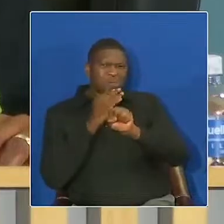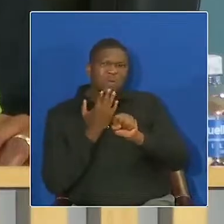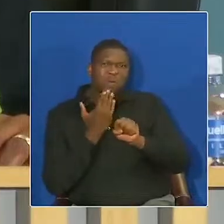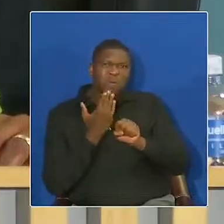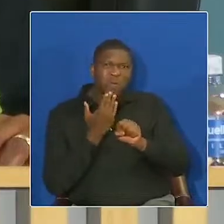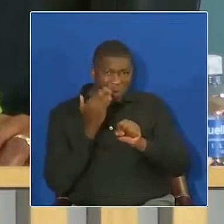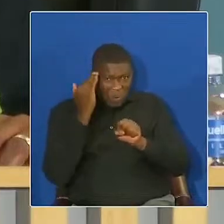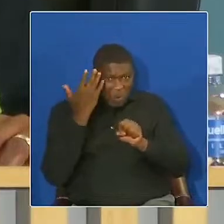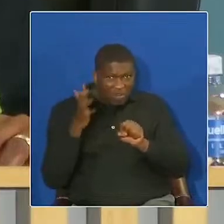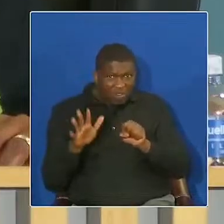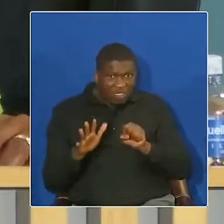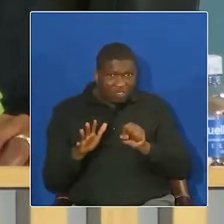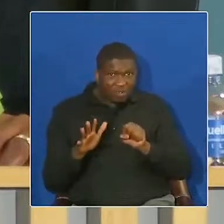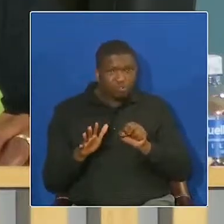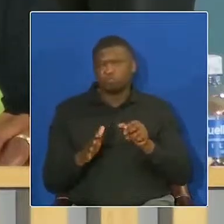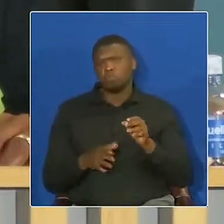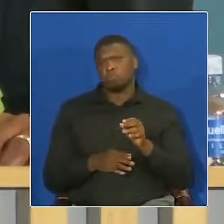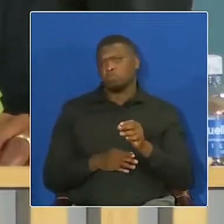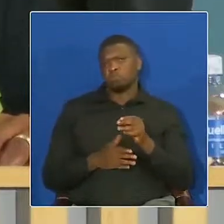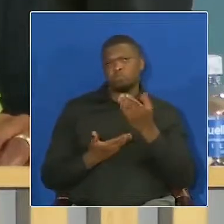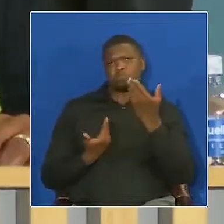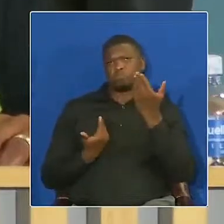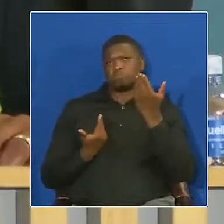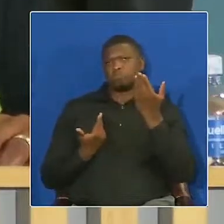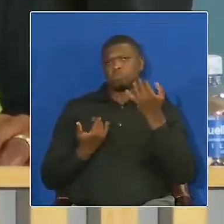not yet, Commissioner.